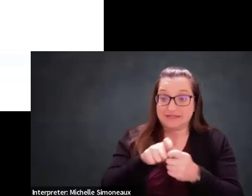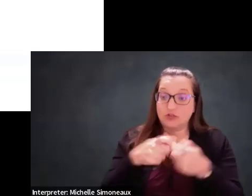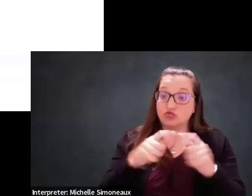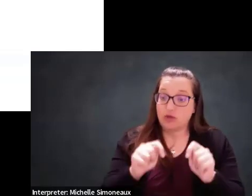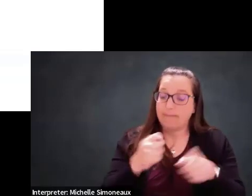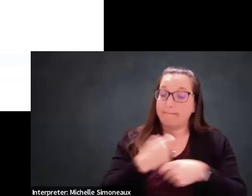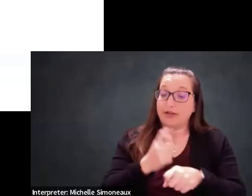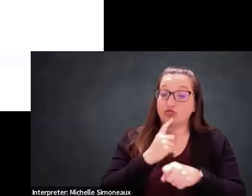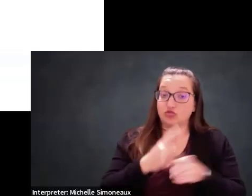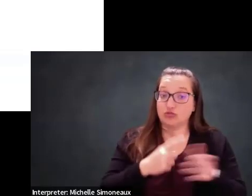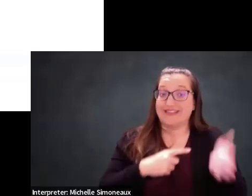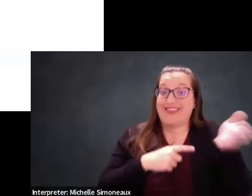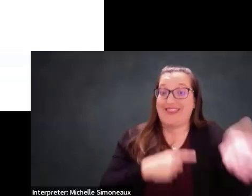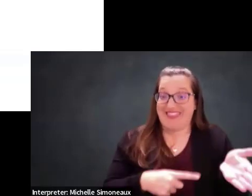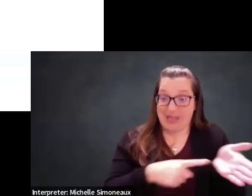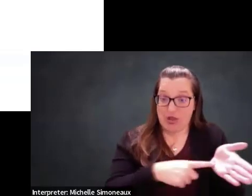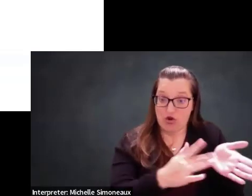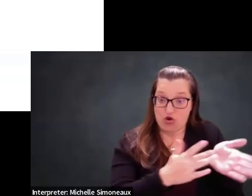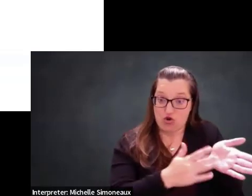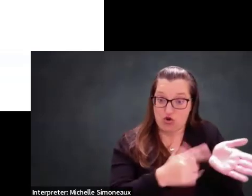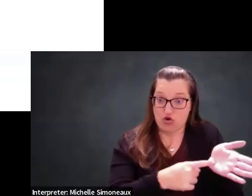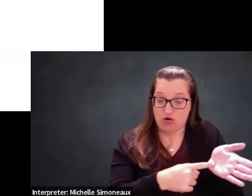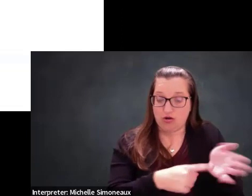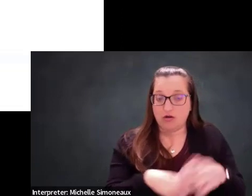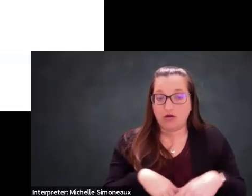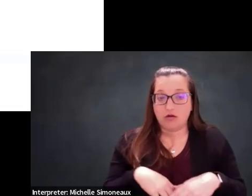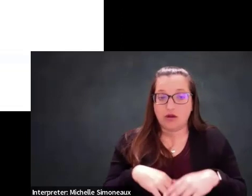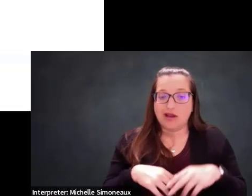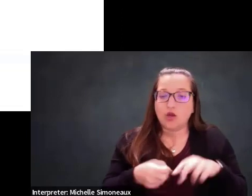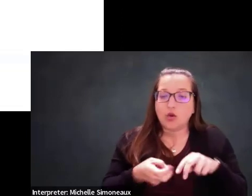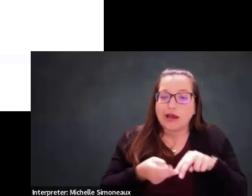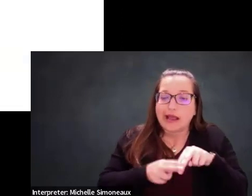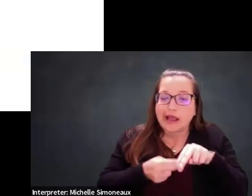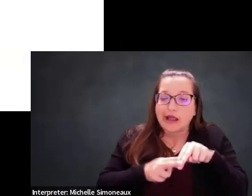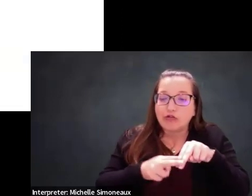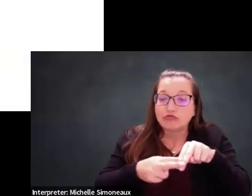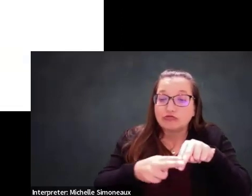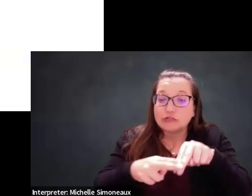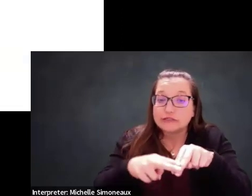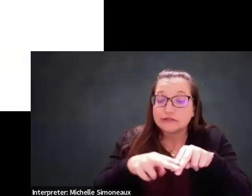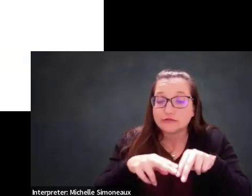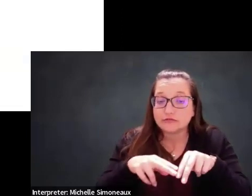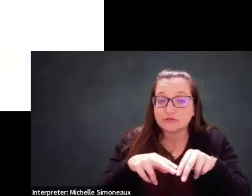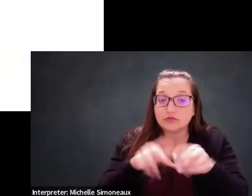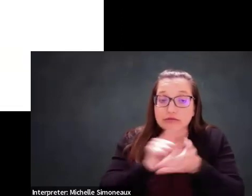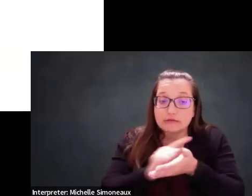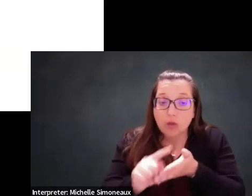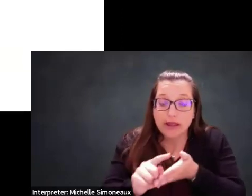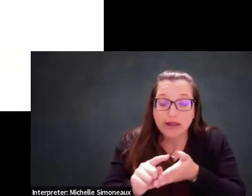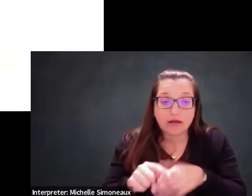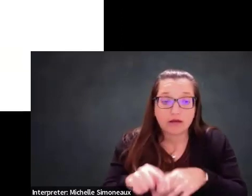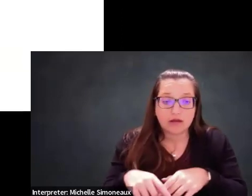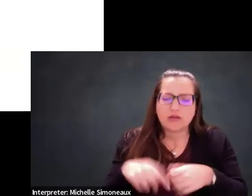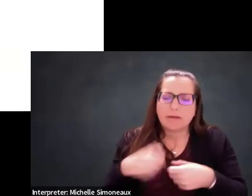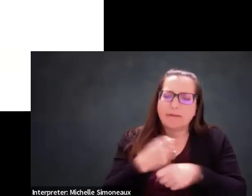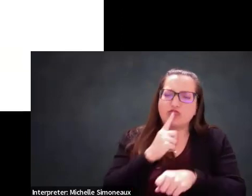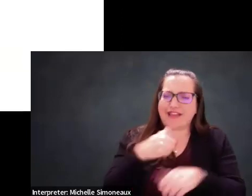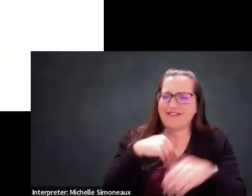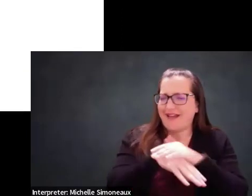then increasing the time every day or every week, or just so that expectations are had and the student has access to use their device.